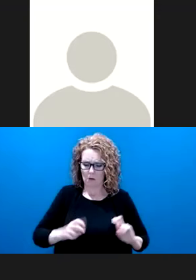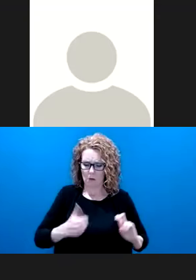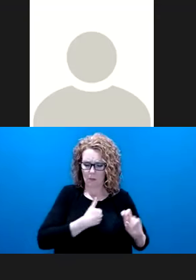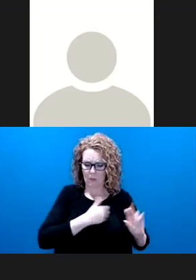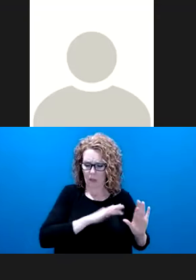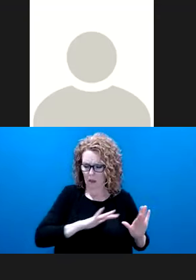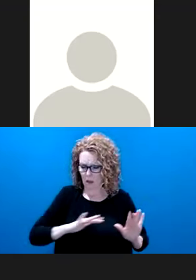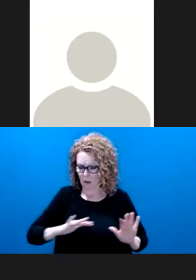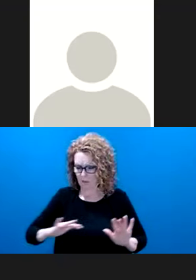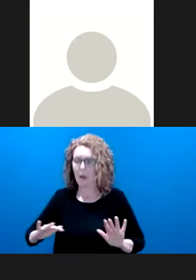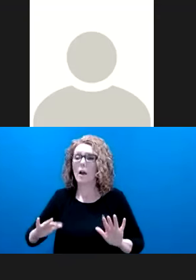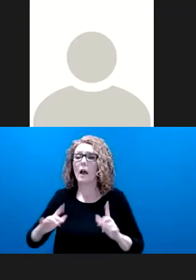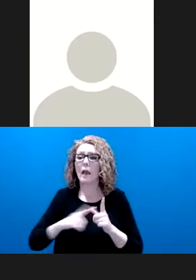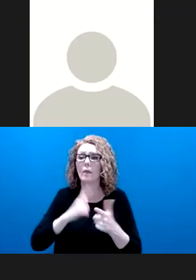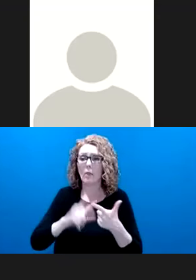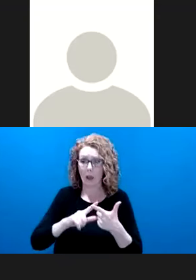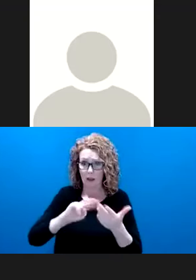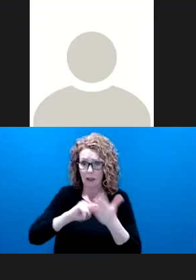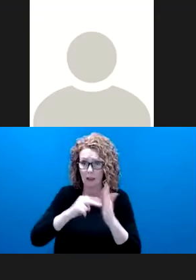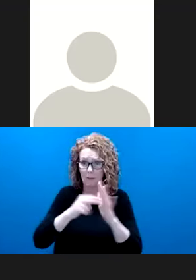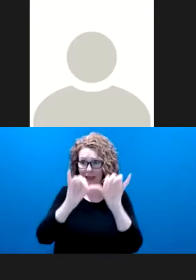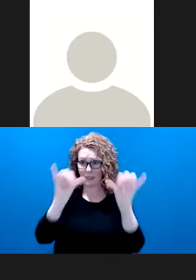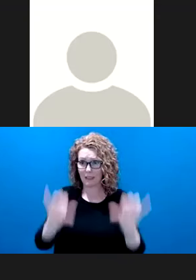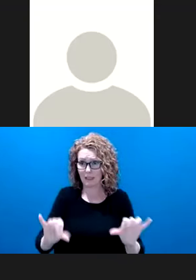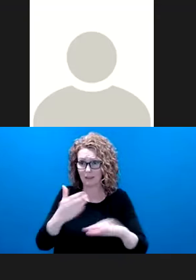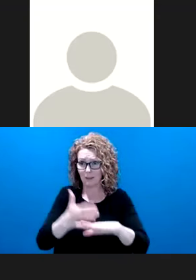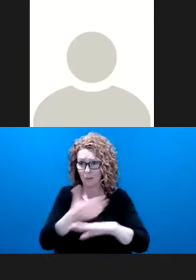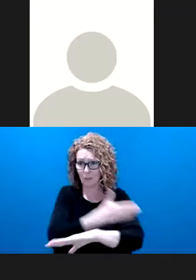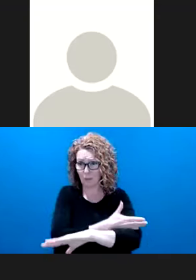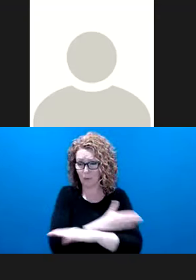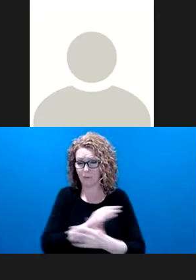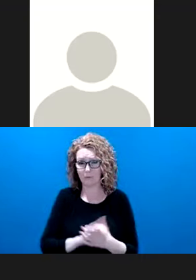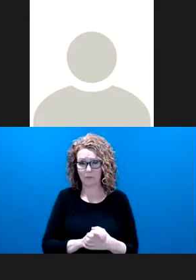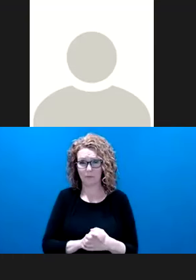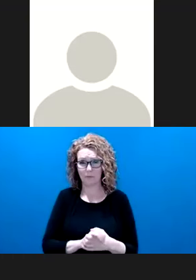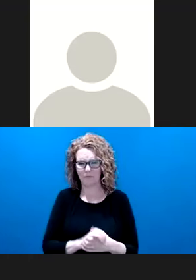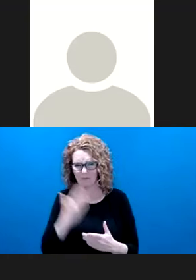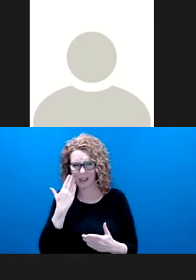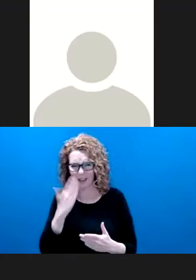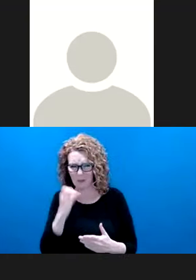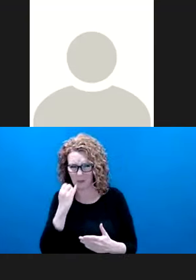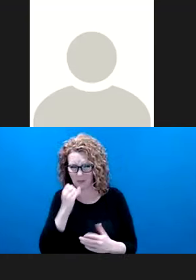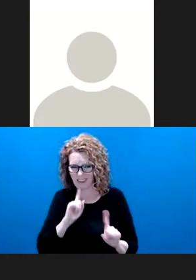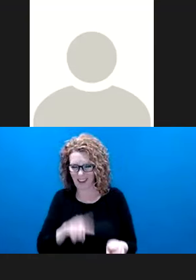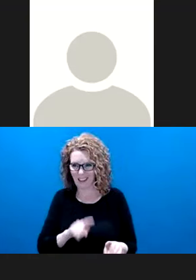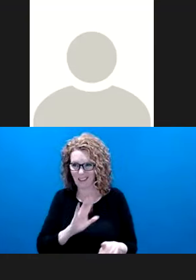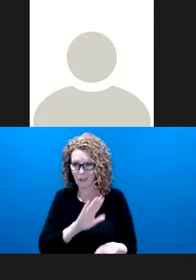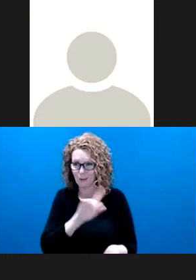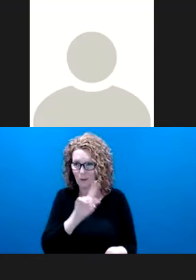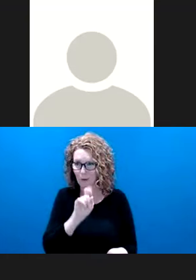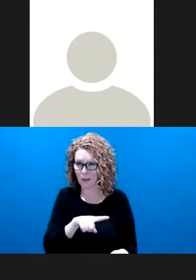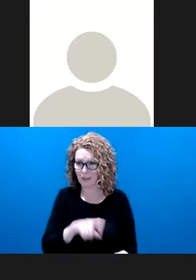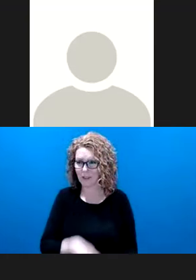reduce it all around. And I'm not sure if that really answers a question that you